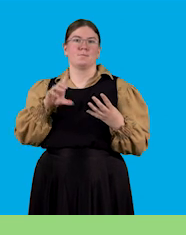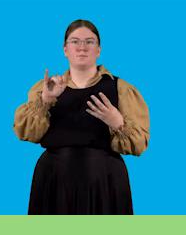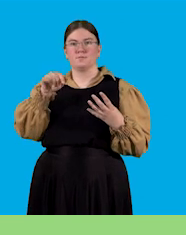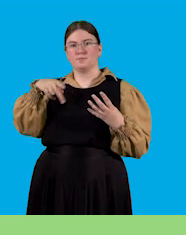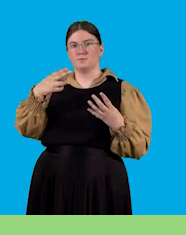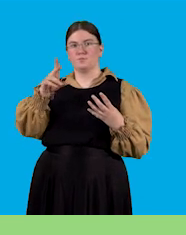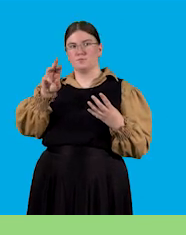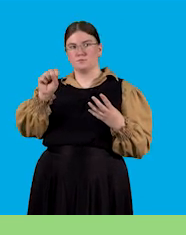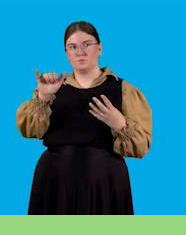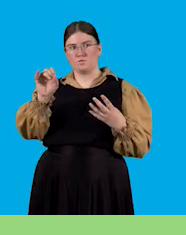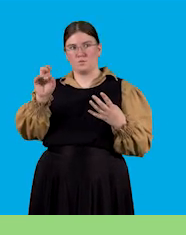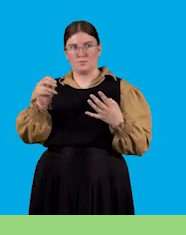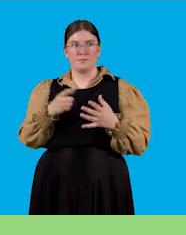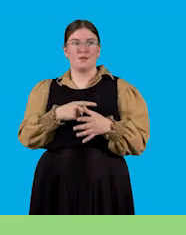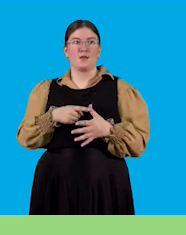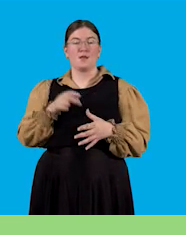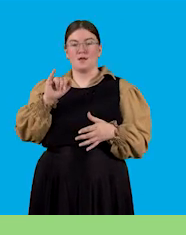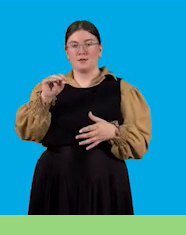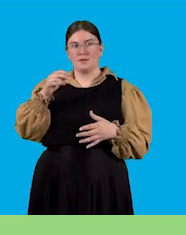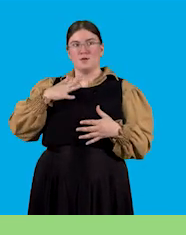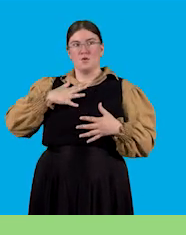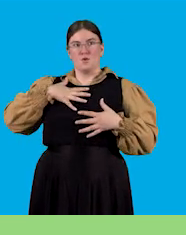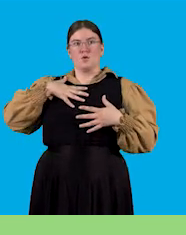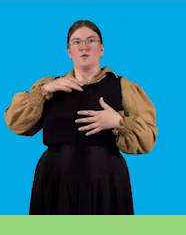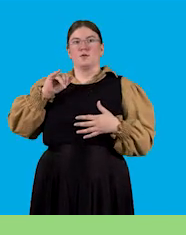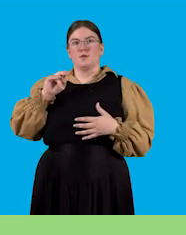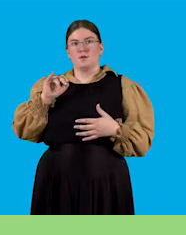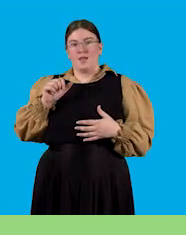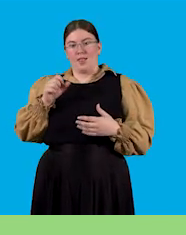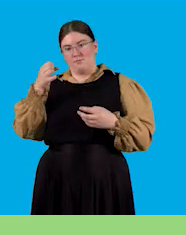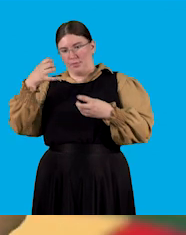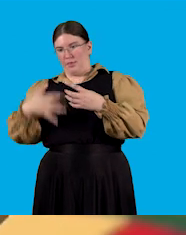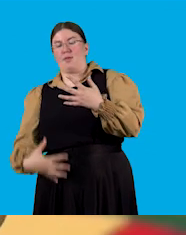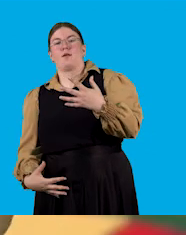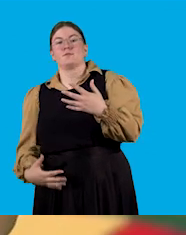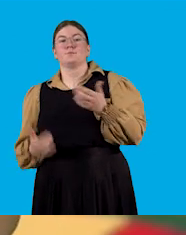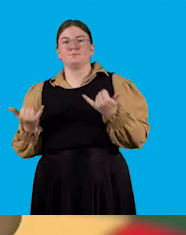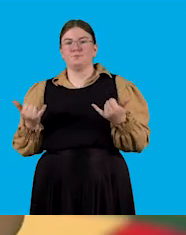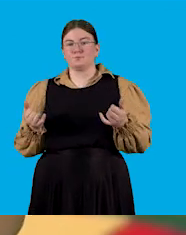inhale, larynx, respiration, and trachea.